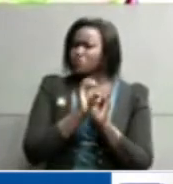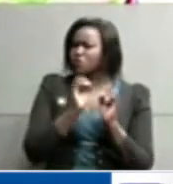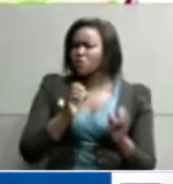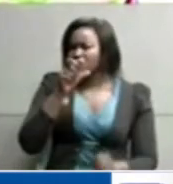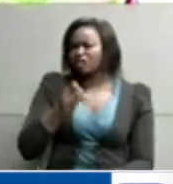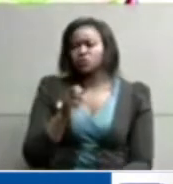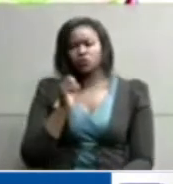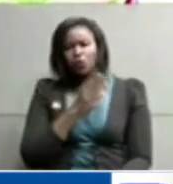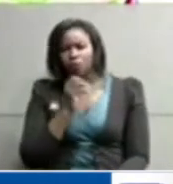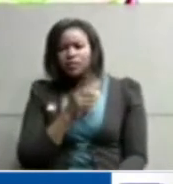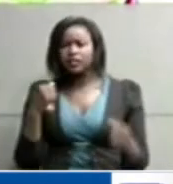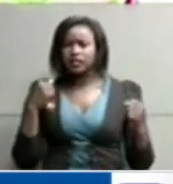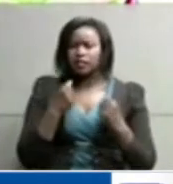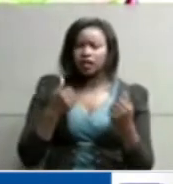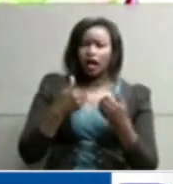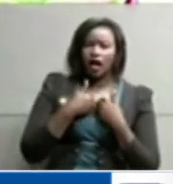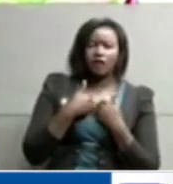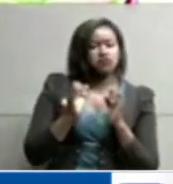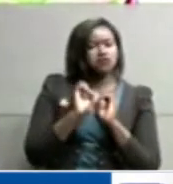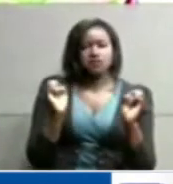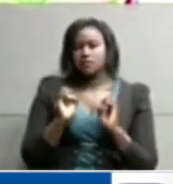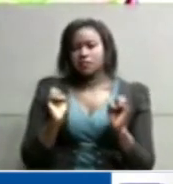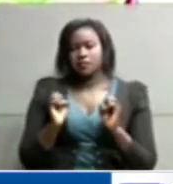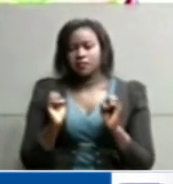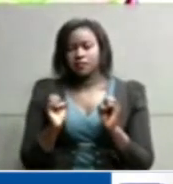complaining of any sickness